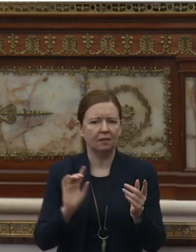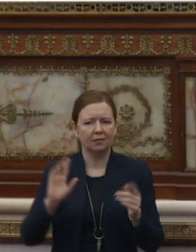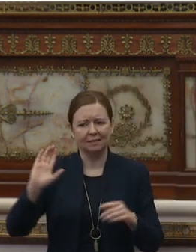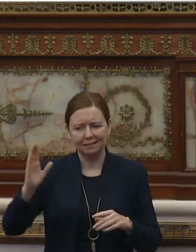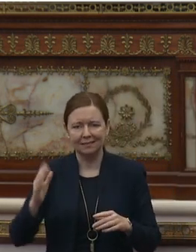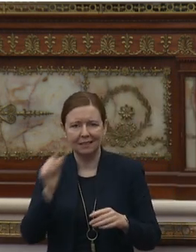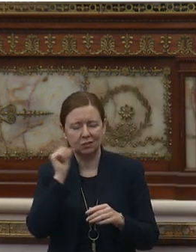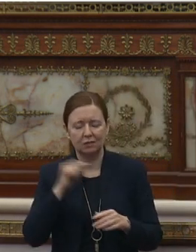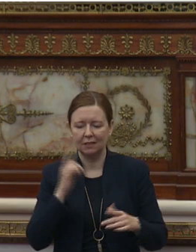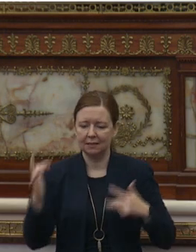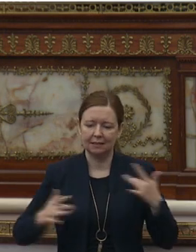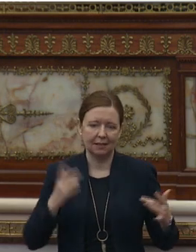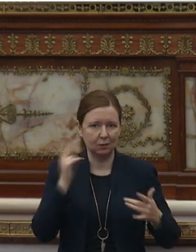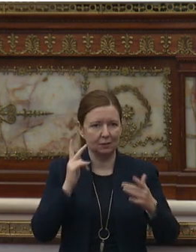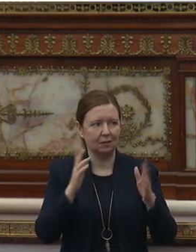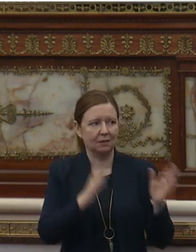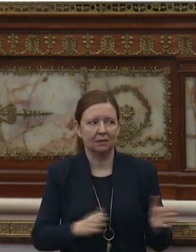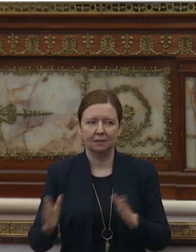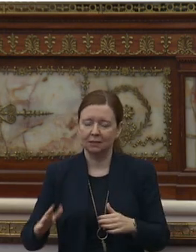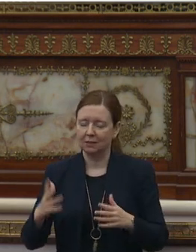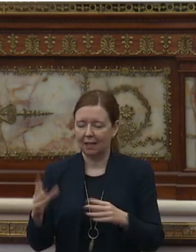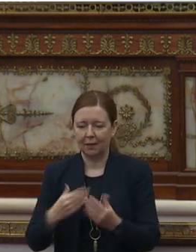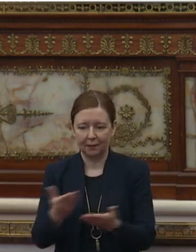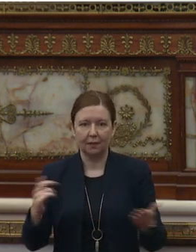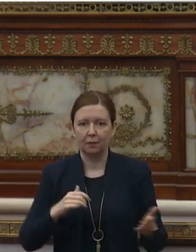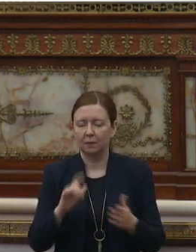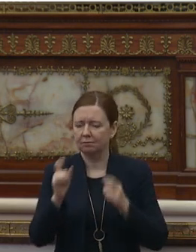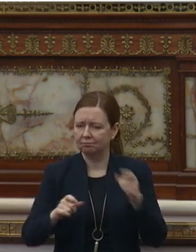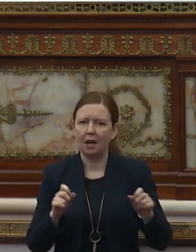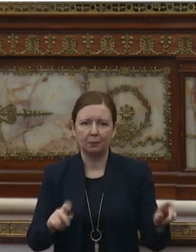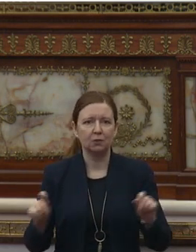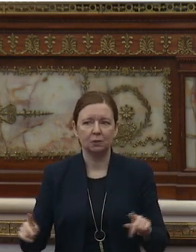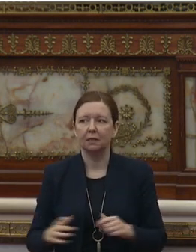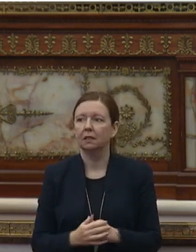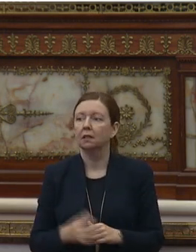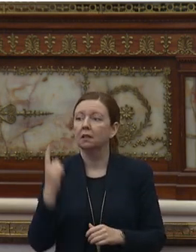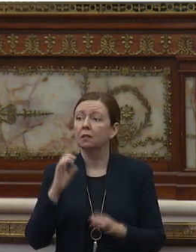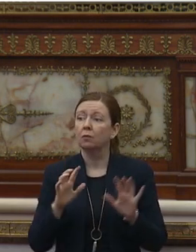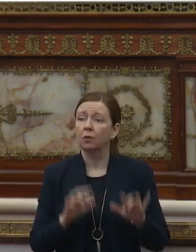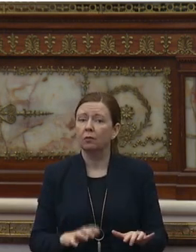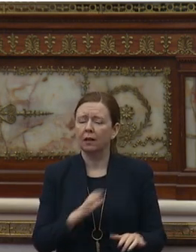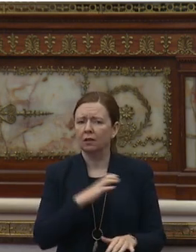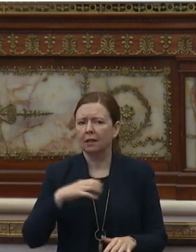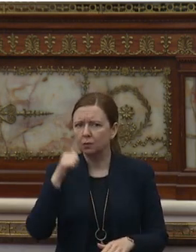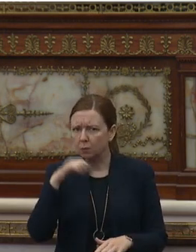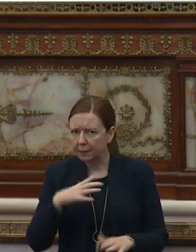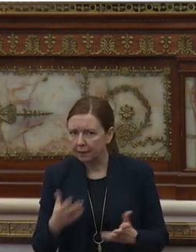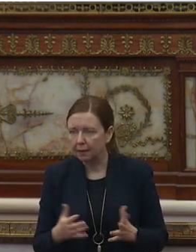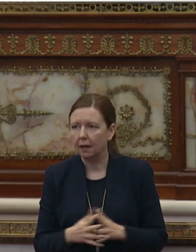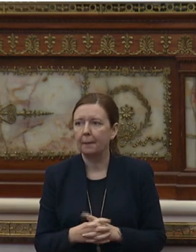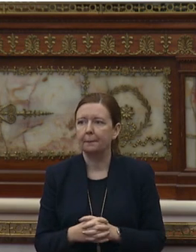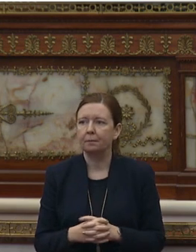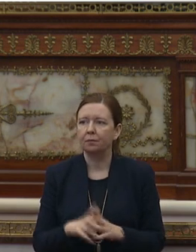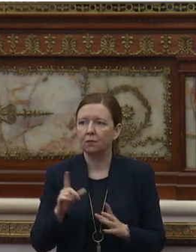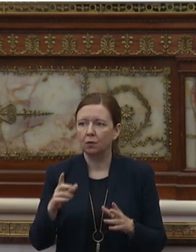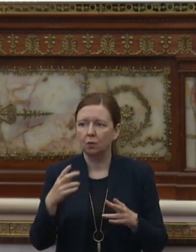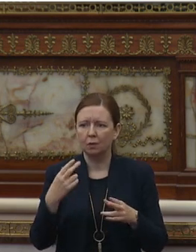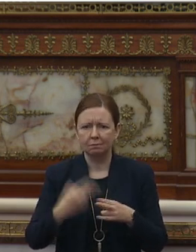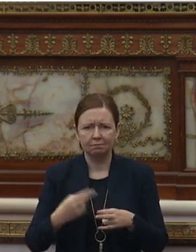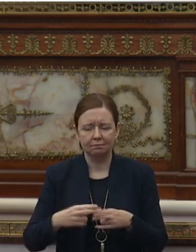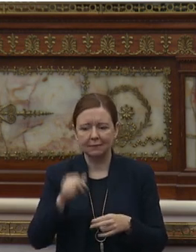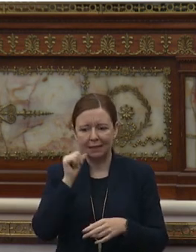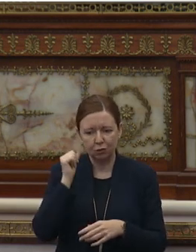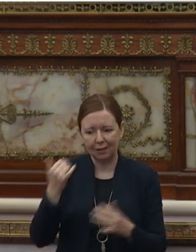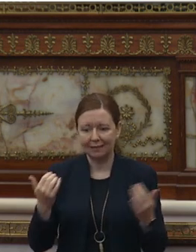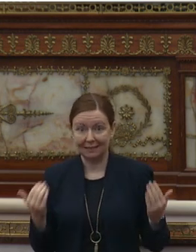those individuals out there that were given that opportunity. This by for the record, Councilwoman, you referenced yesterday and